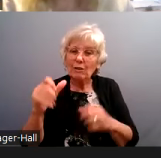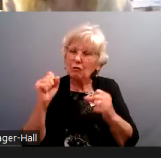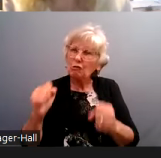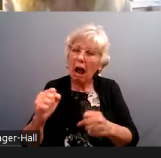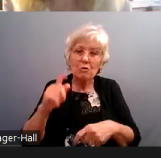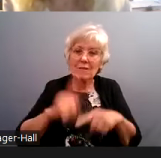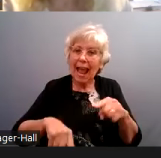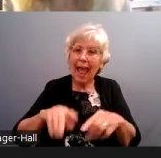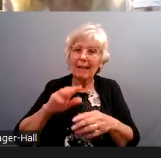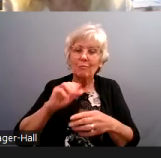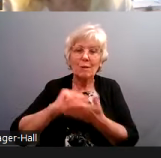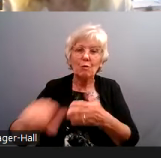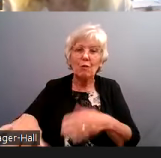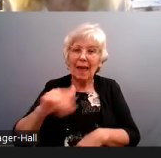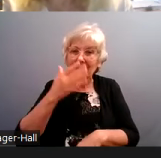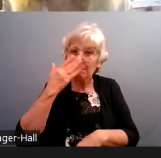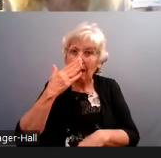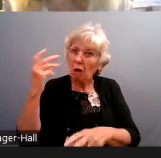Ask me how I know that.